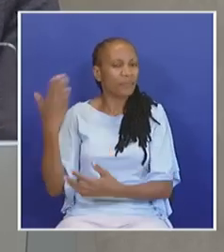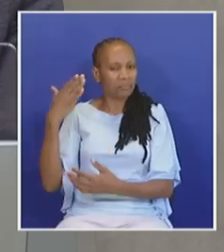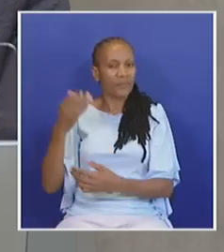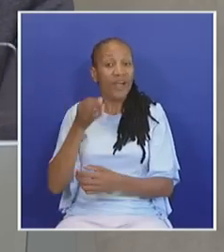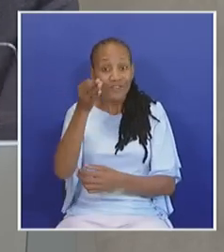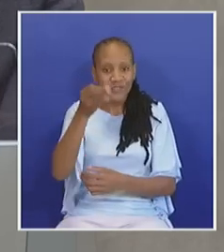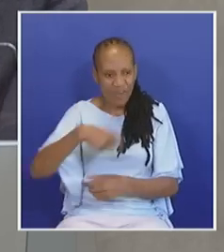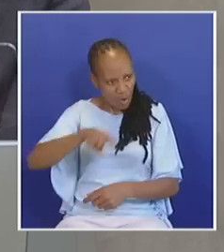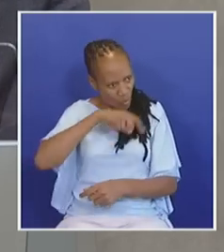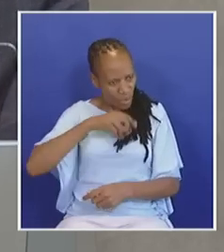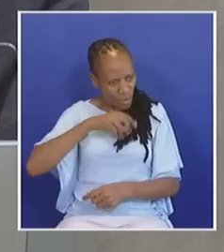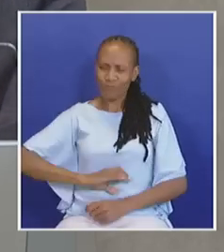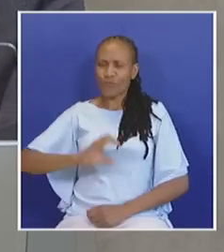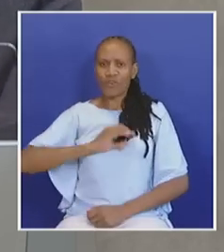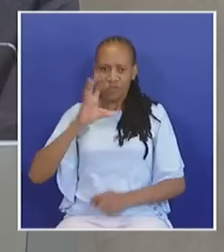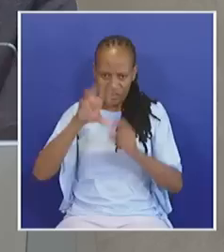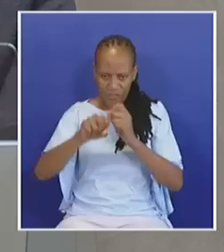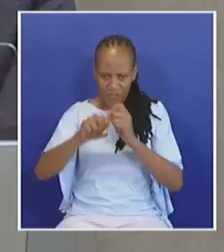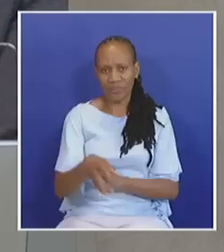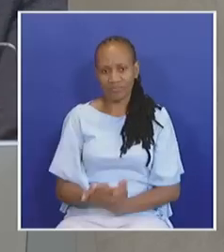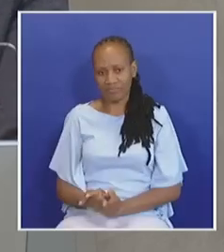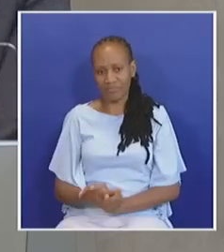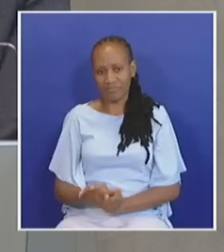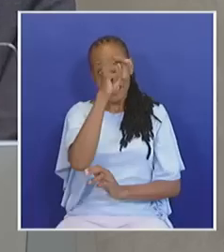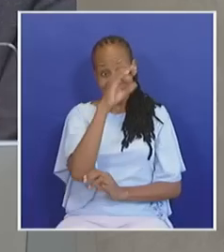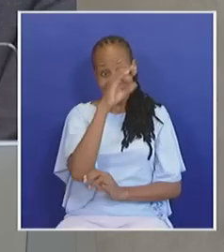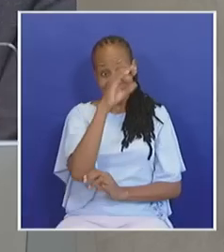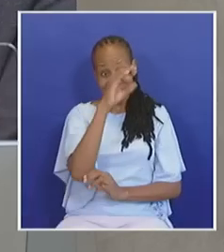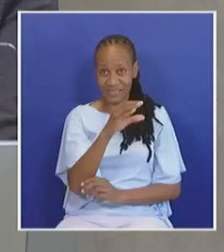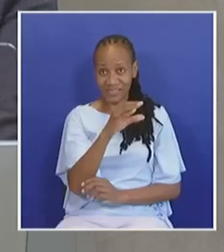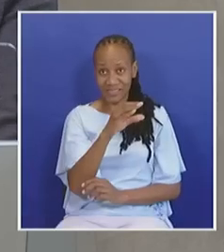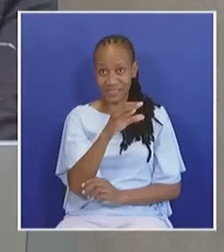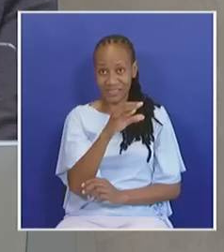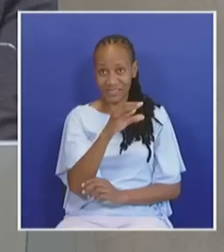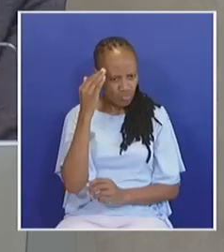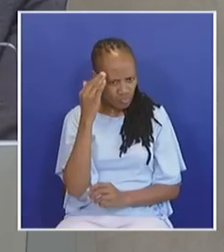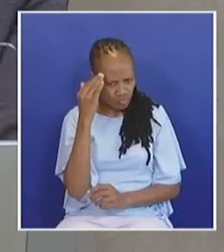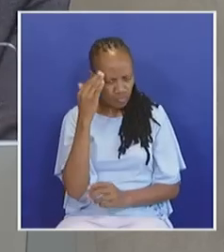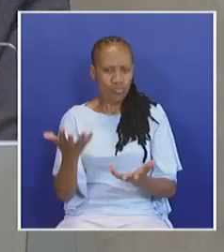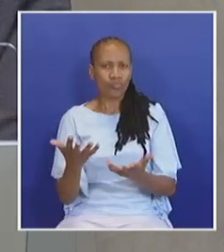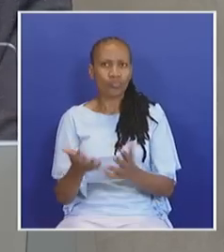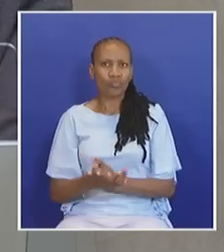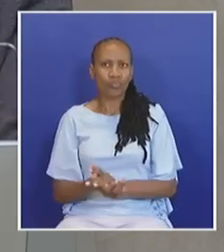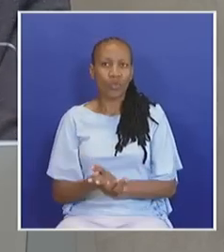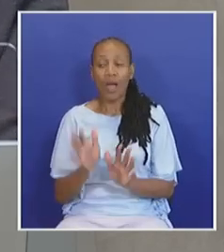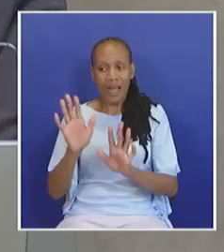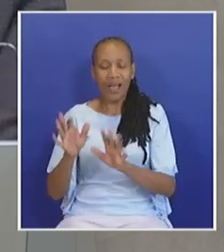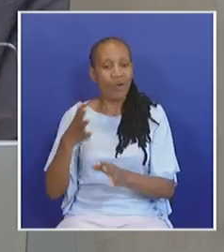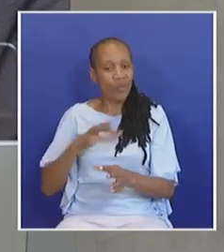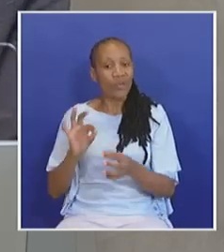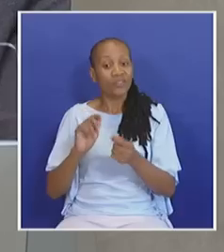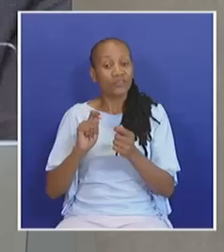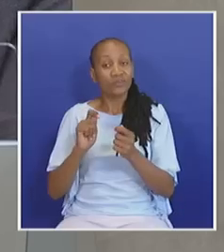future. As African National Congress, against this backdrop, let me paraphrase the quote of